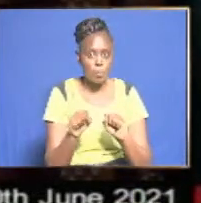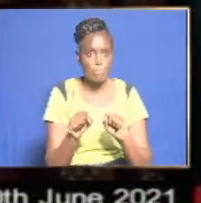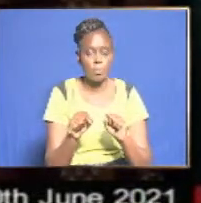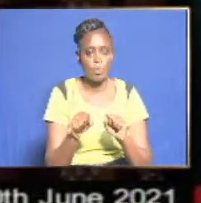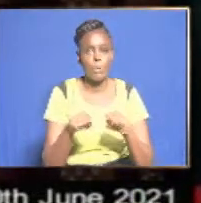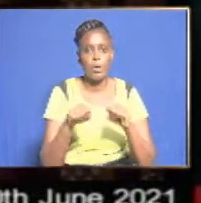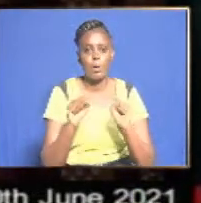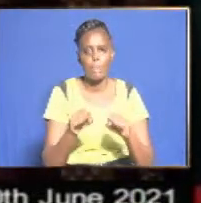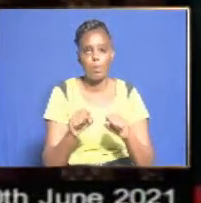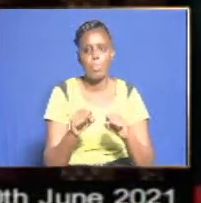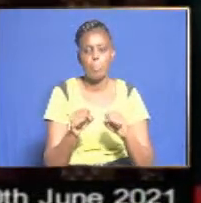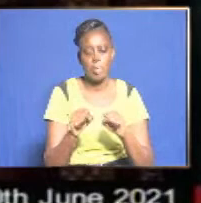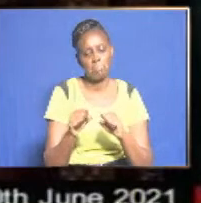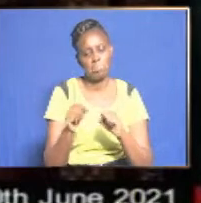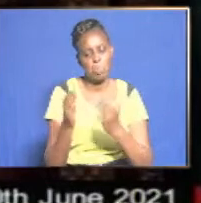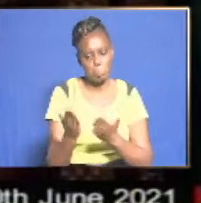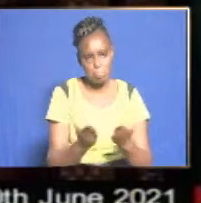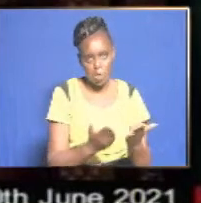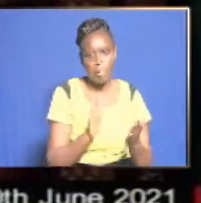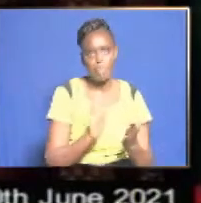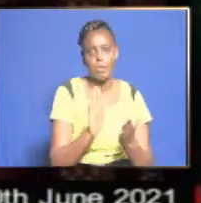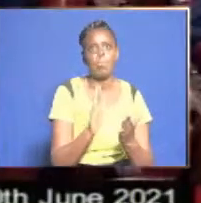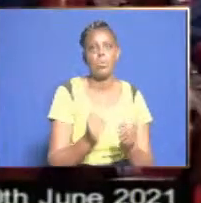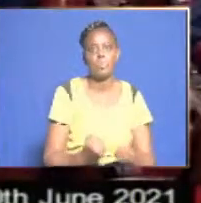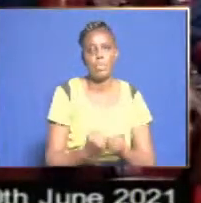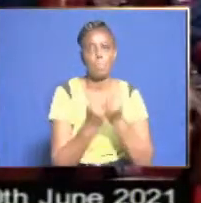being capable of being accommodated. I thank you, honourable members.